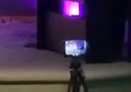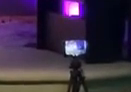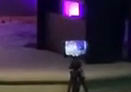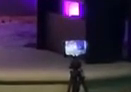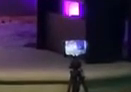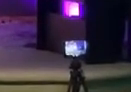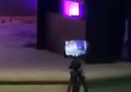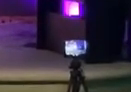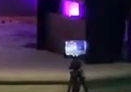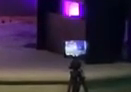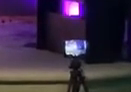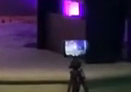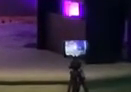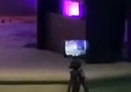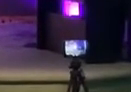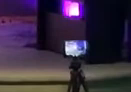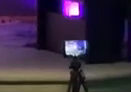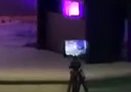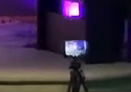Amen.